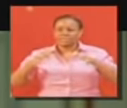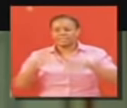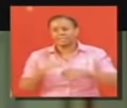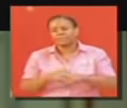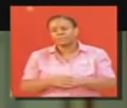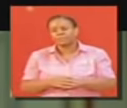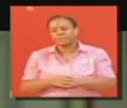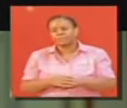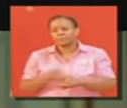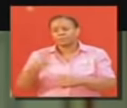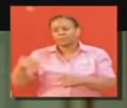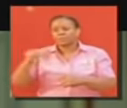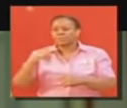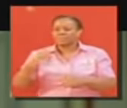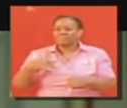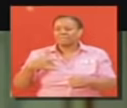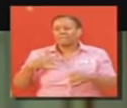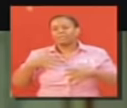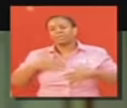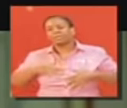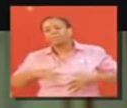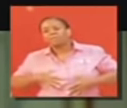and emotional health conditions,